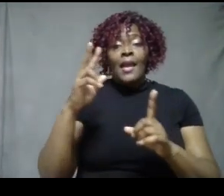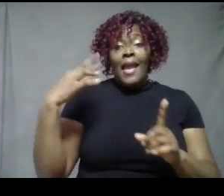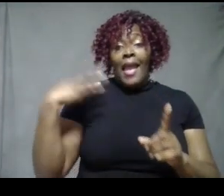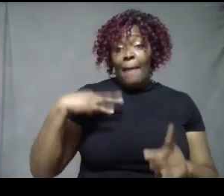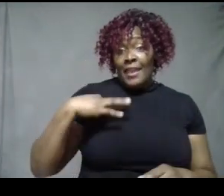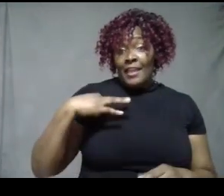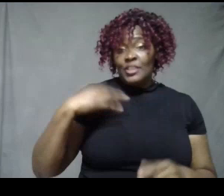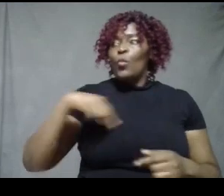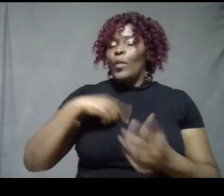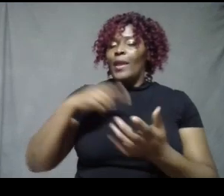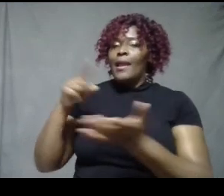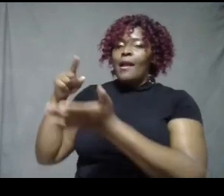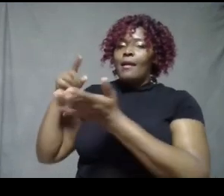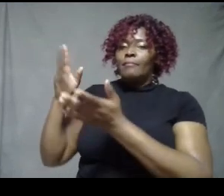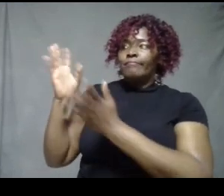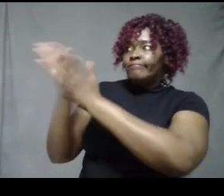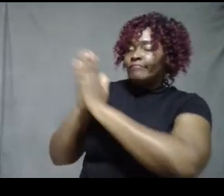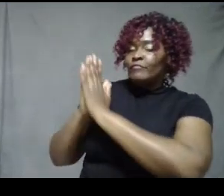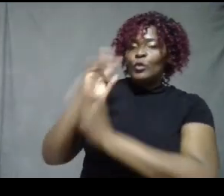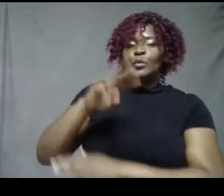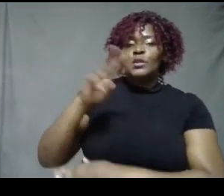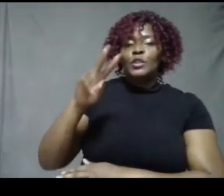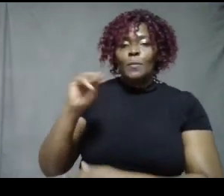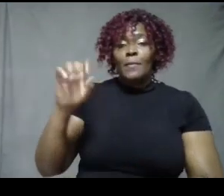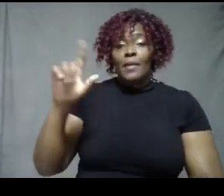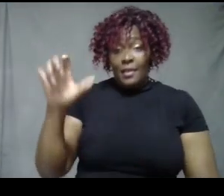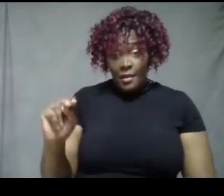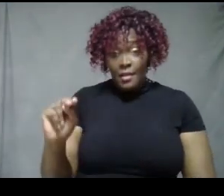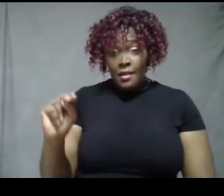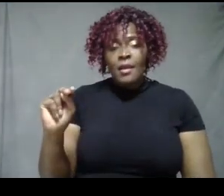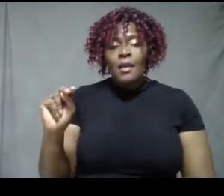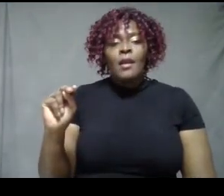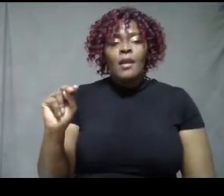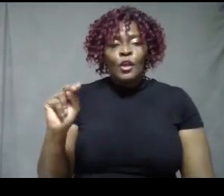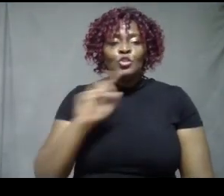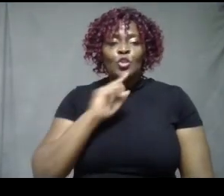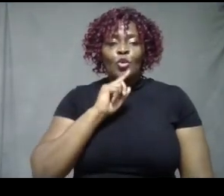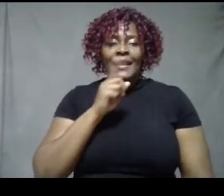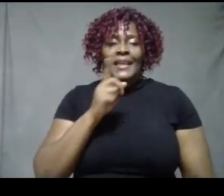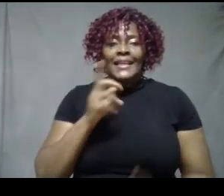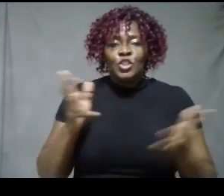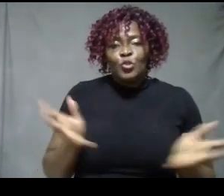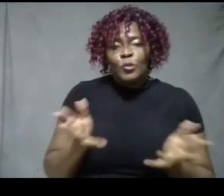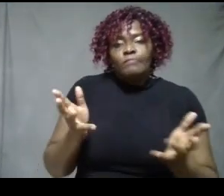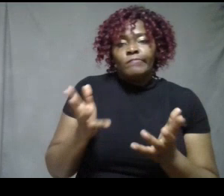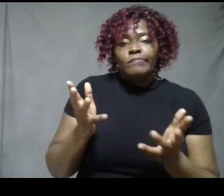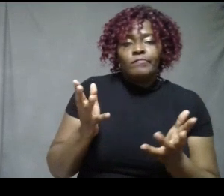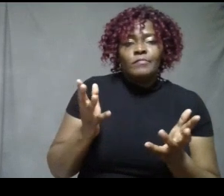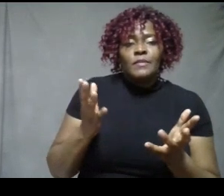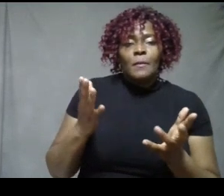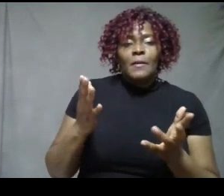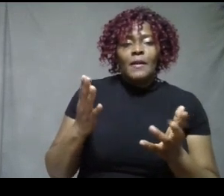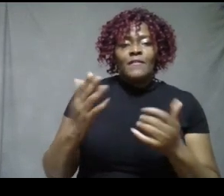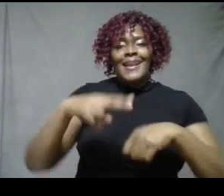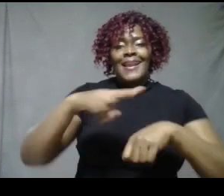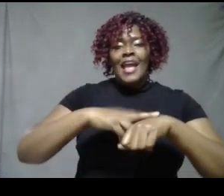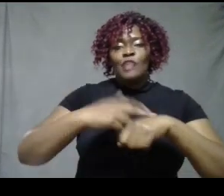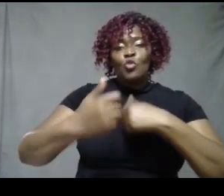grant in there. The priorities for BRIC are basically incentivizing some of the natural hazard risk reduction